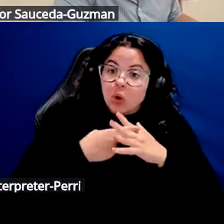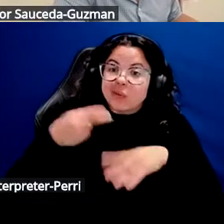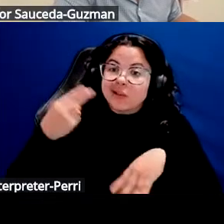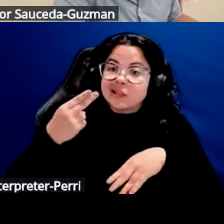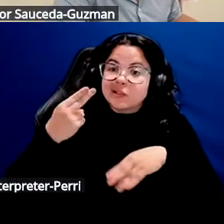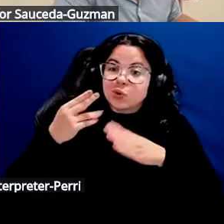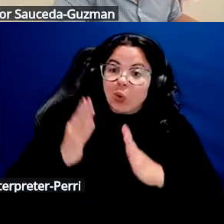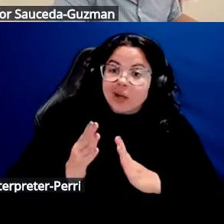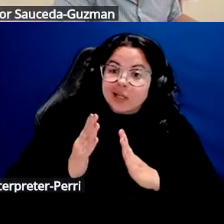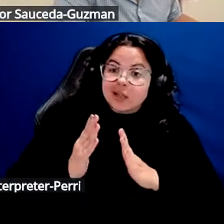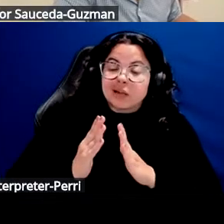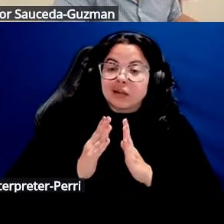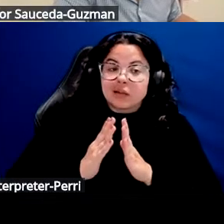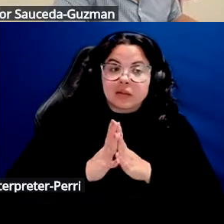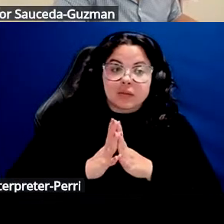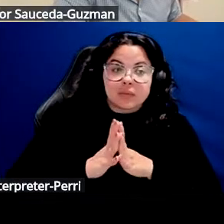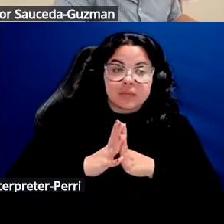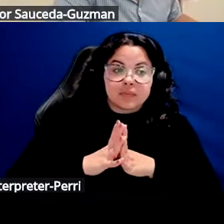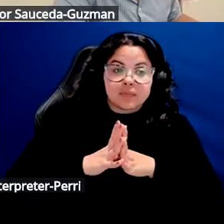historian.